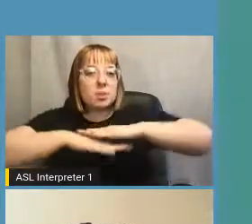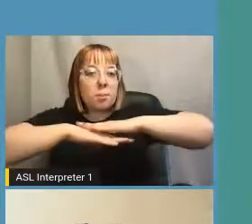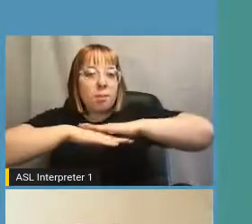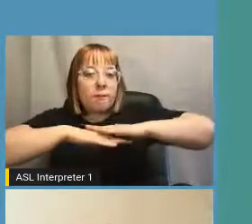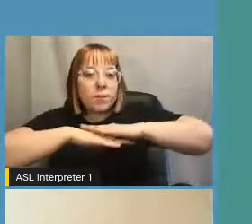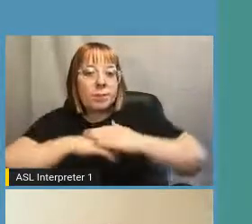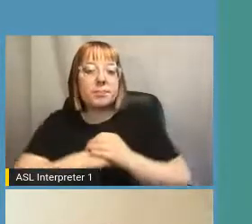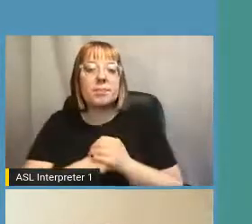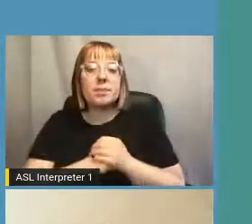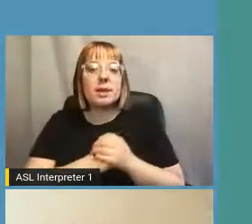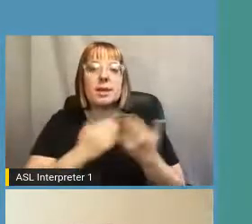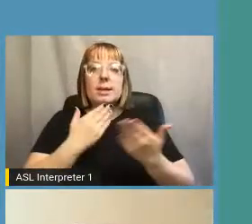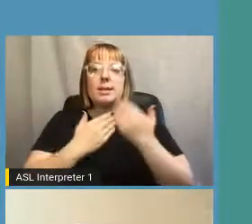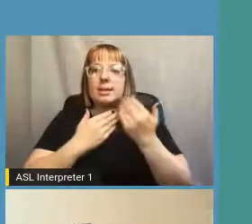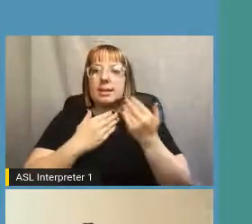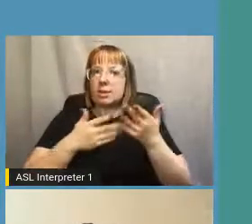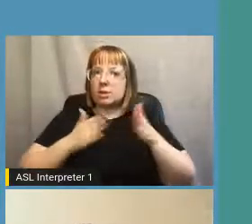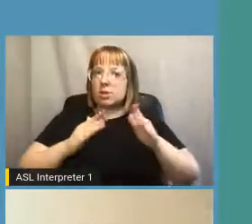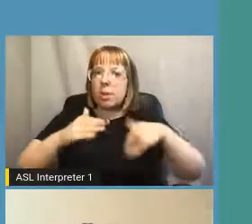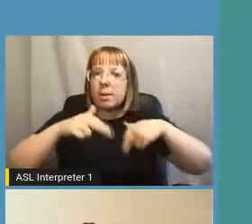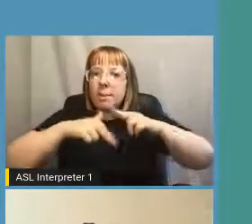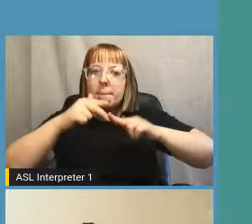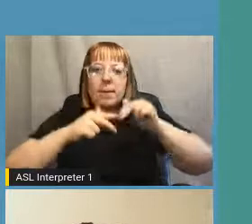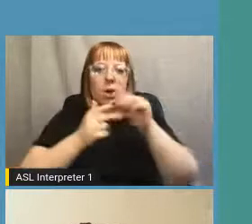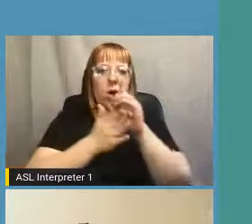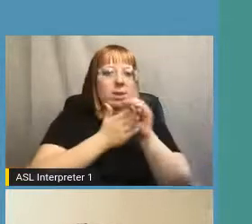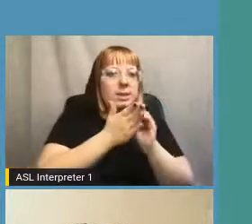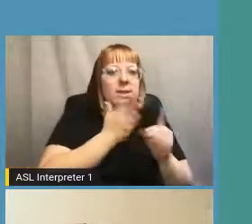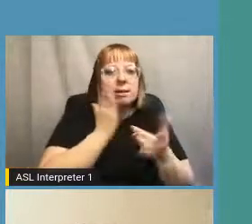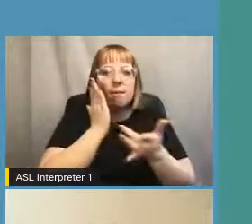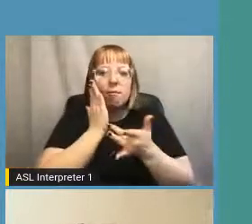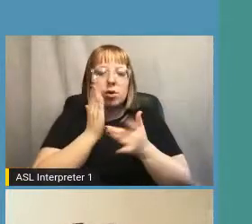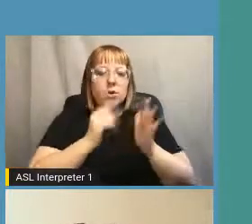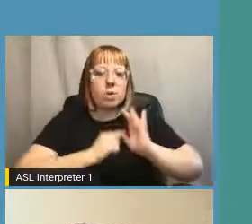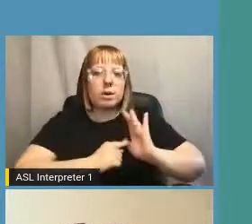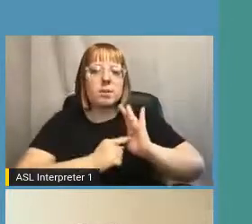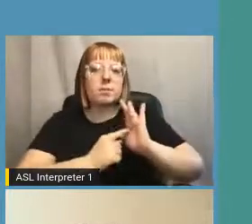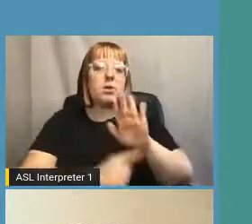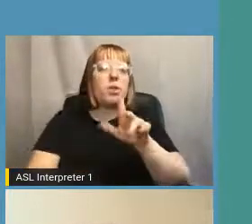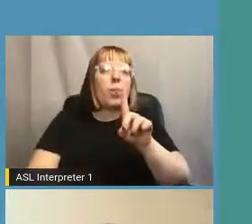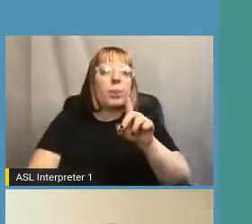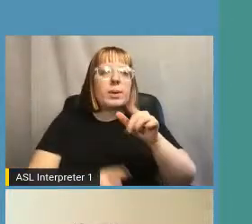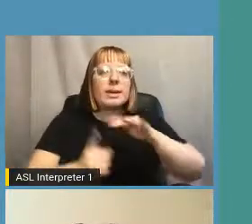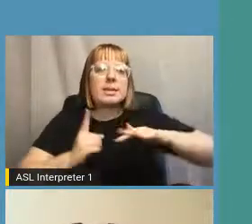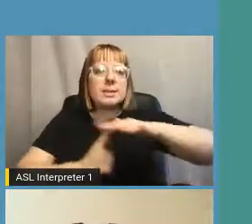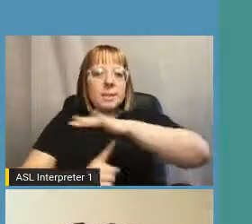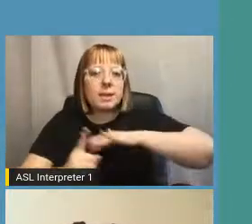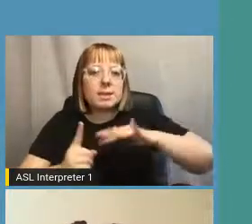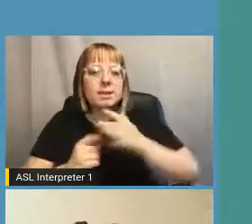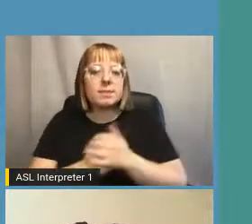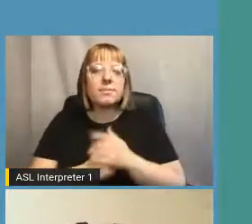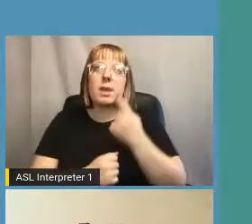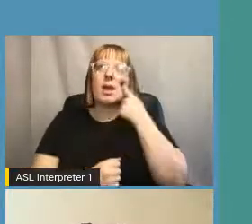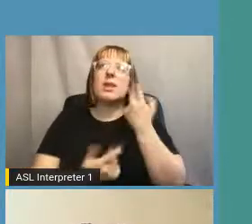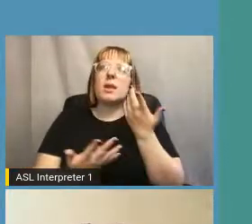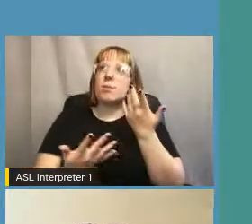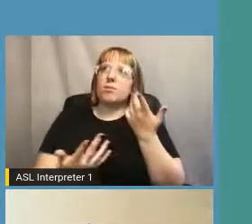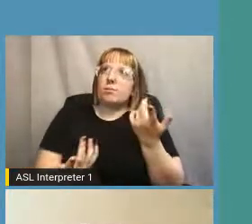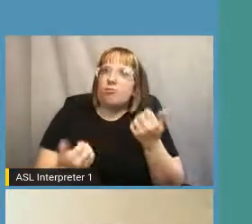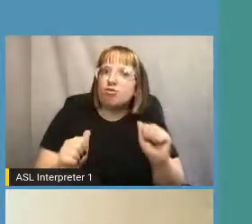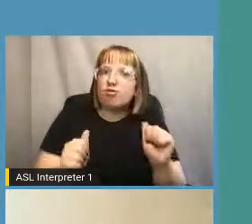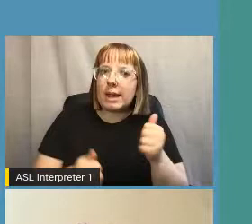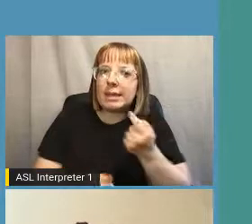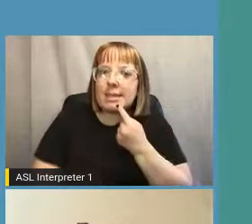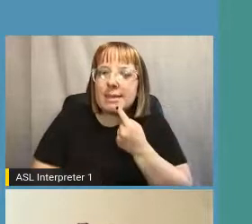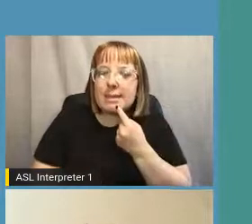is an easy way to build and design virtual exhibitions in 3D. I think what I'm saying here is